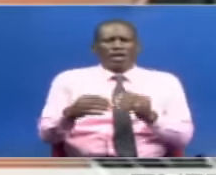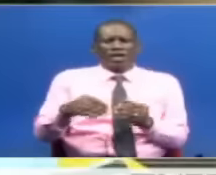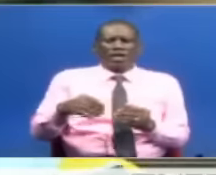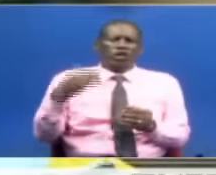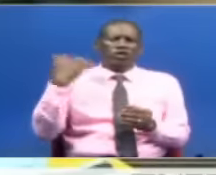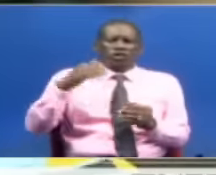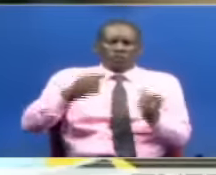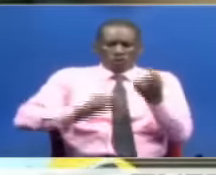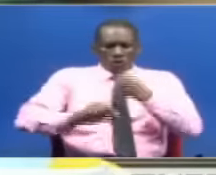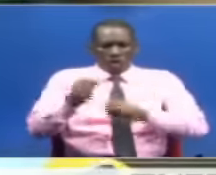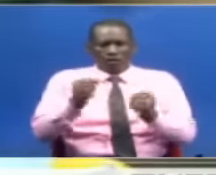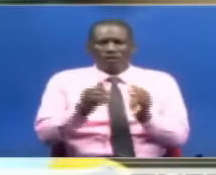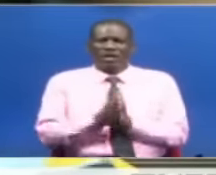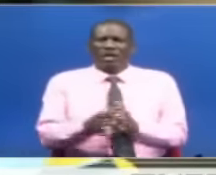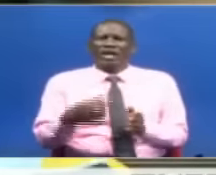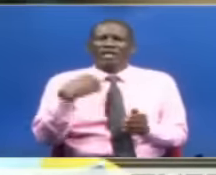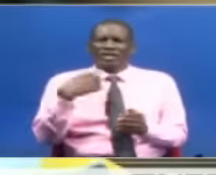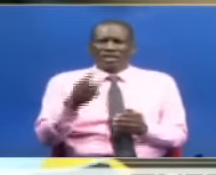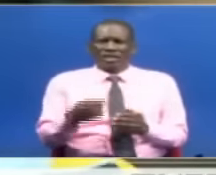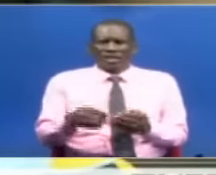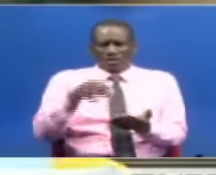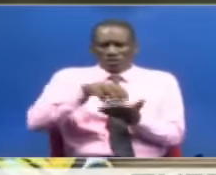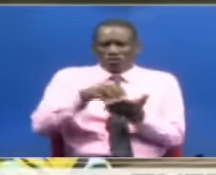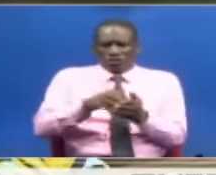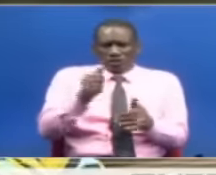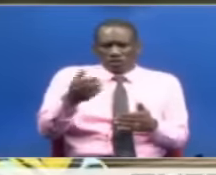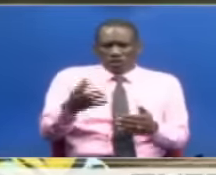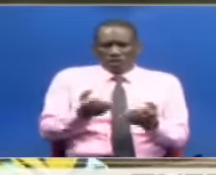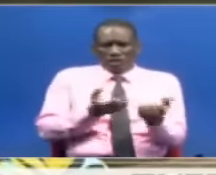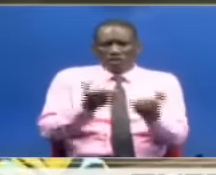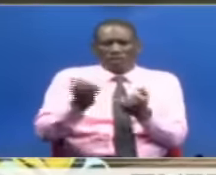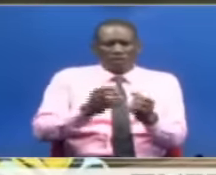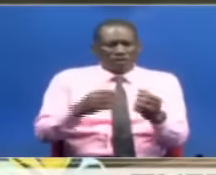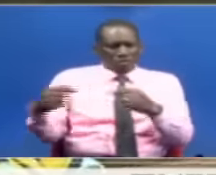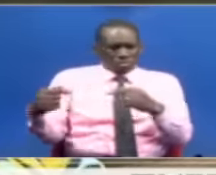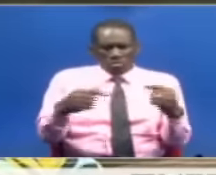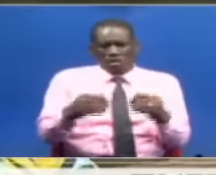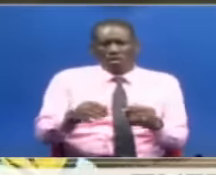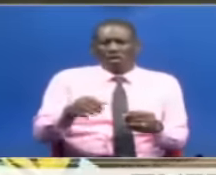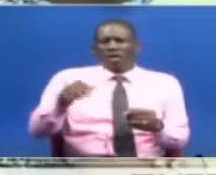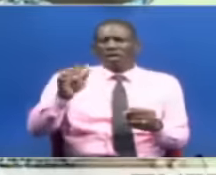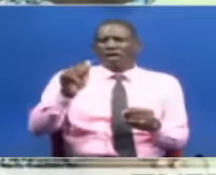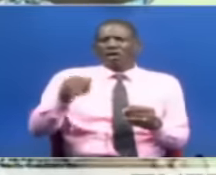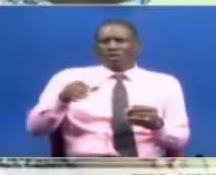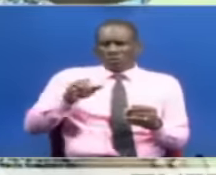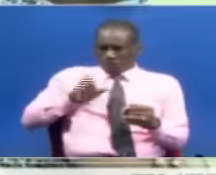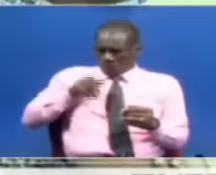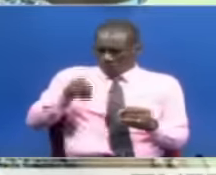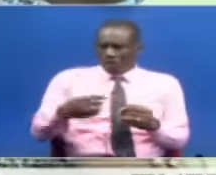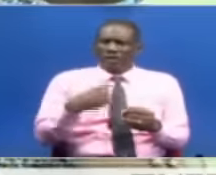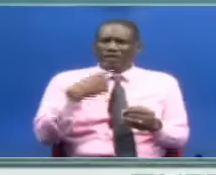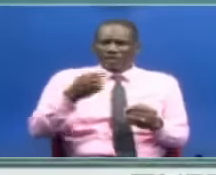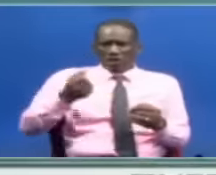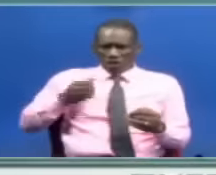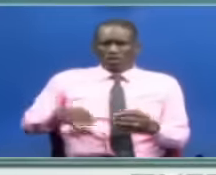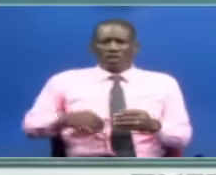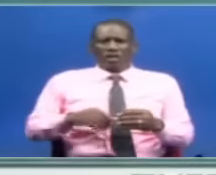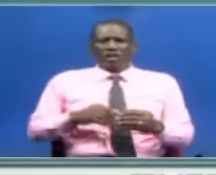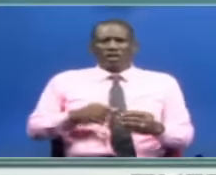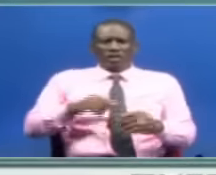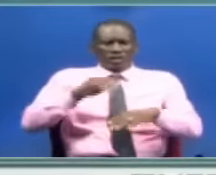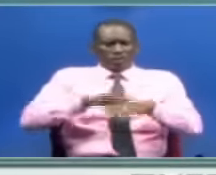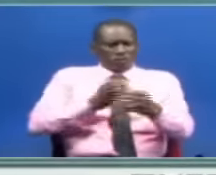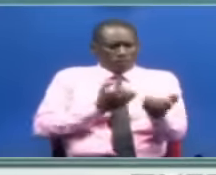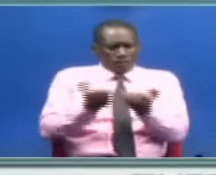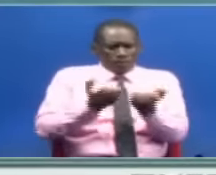activity and boils the latest incident down to business rivalry. Pauline describes her daughter as aggressive and a go-getter, but someone